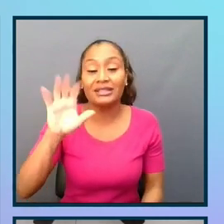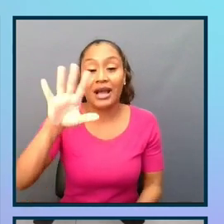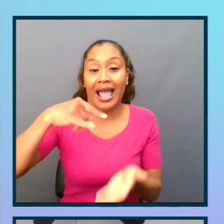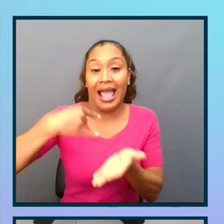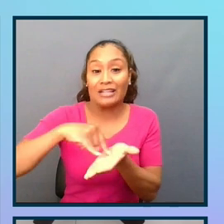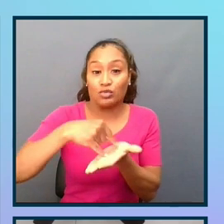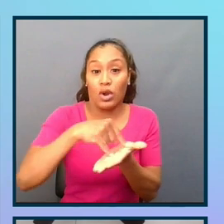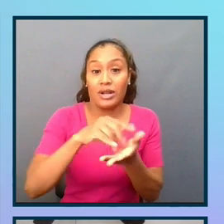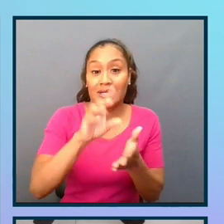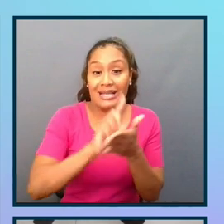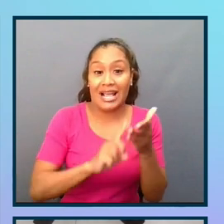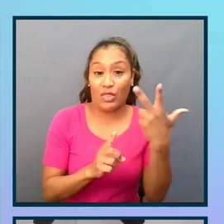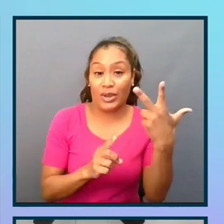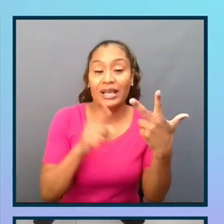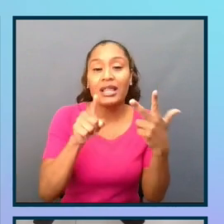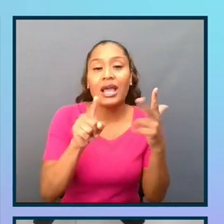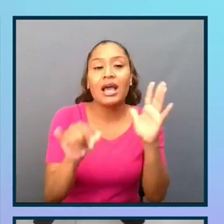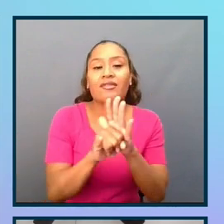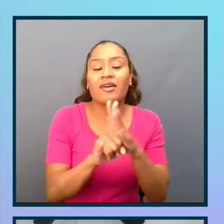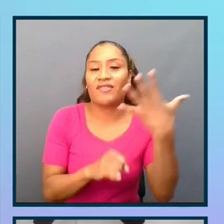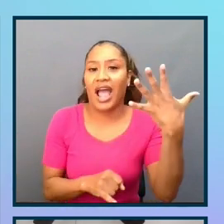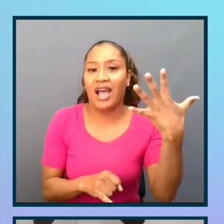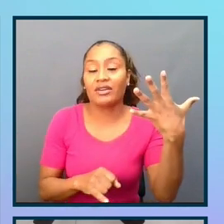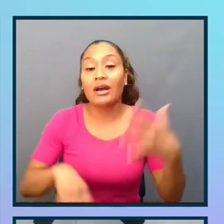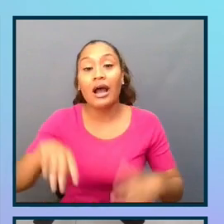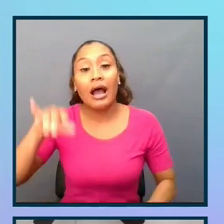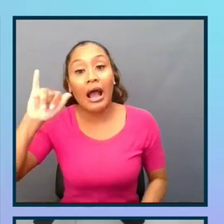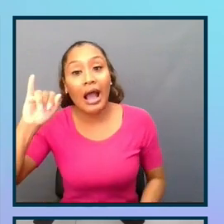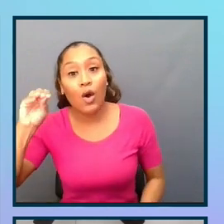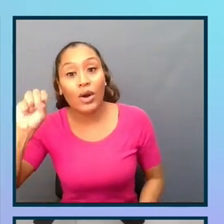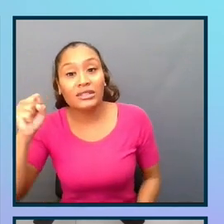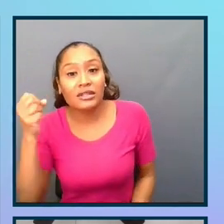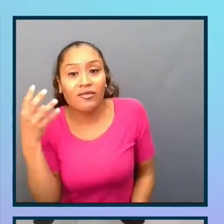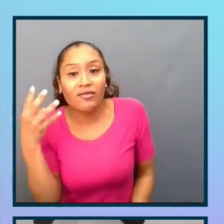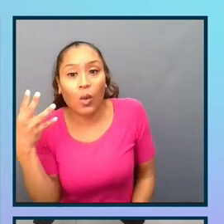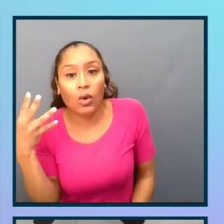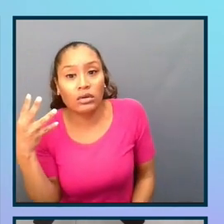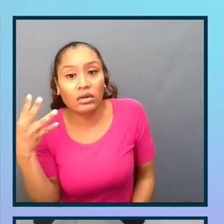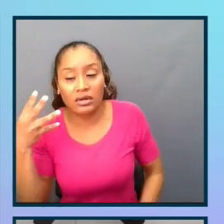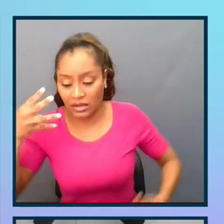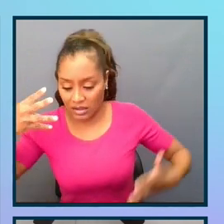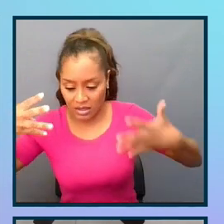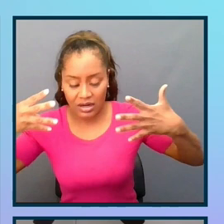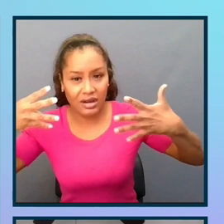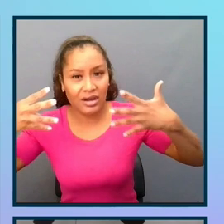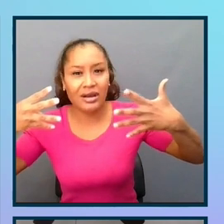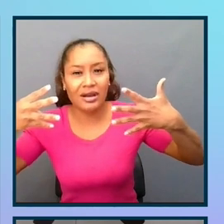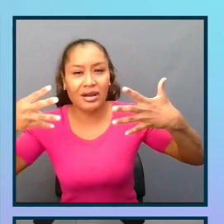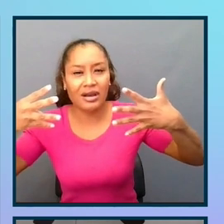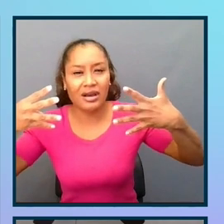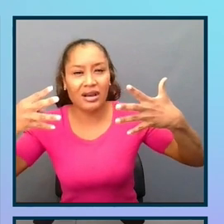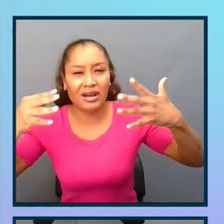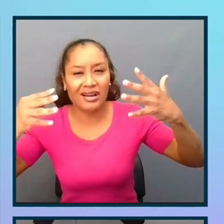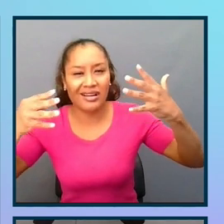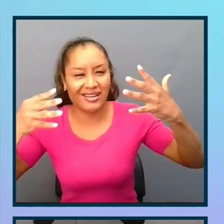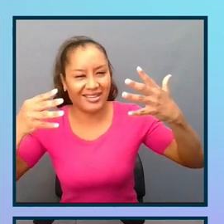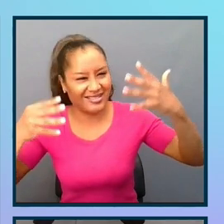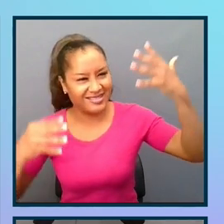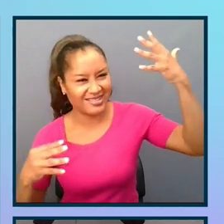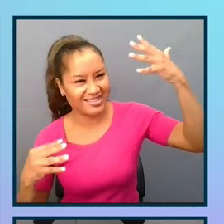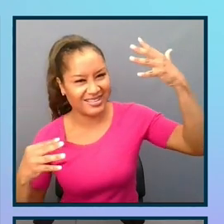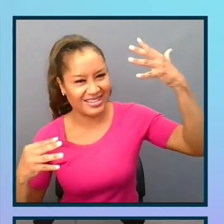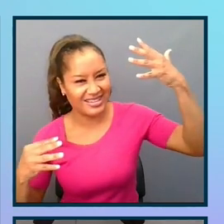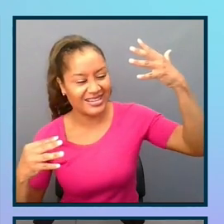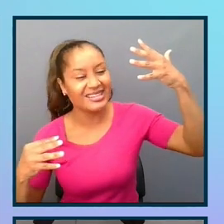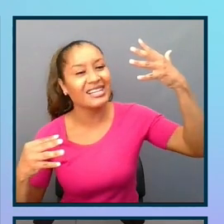they define 5 buttons, but in iOS, there are only 4. So already some disparity.